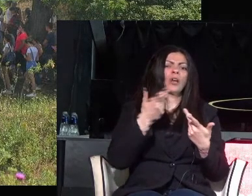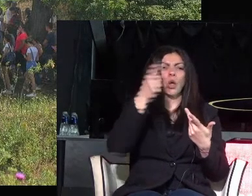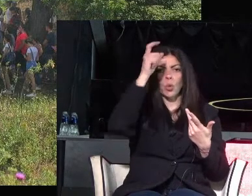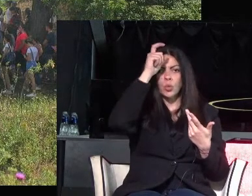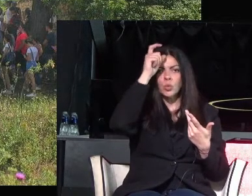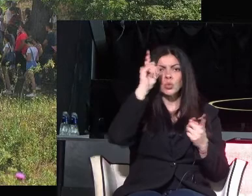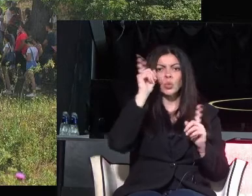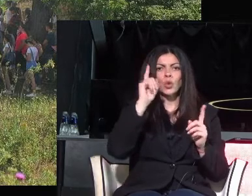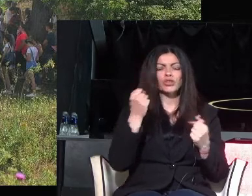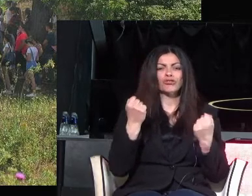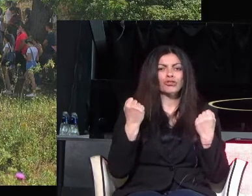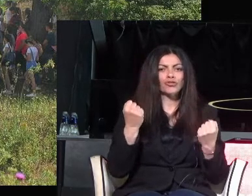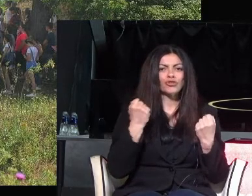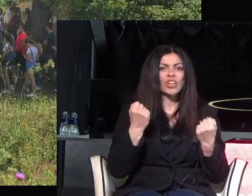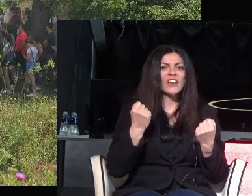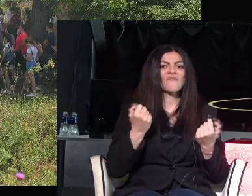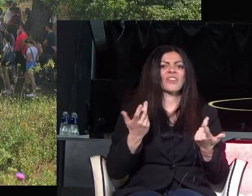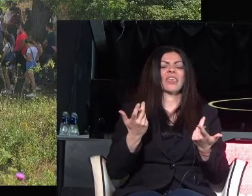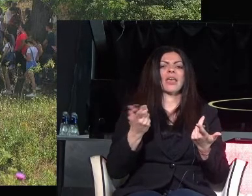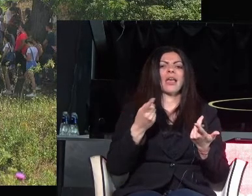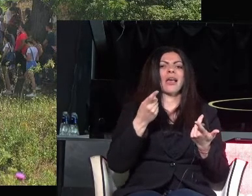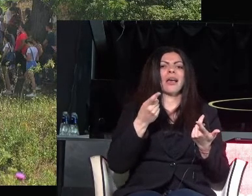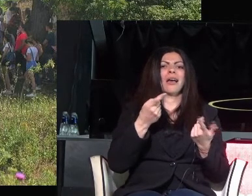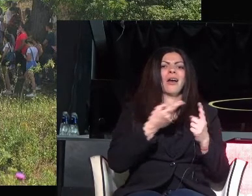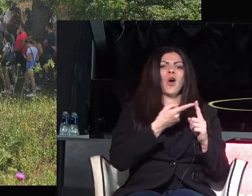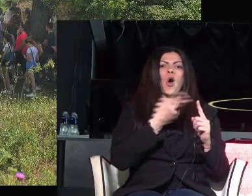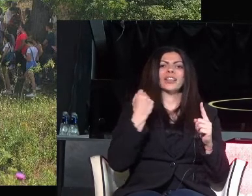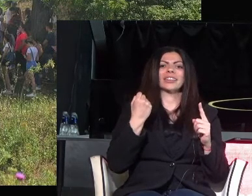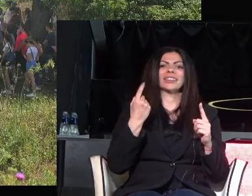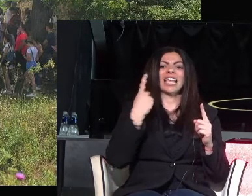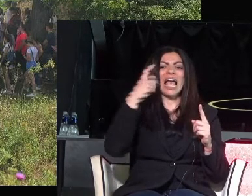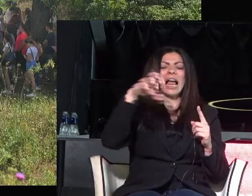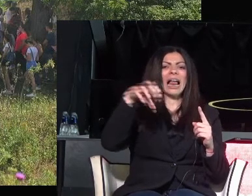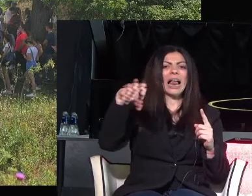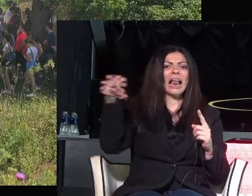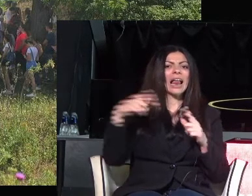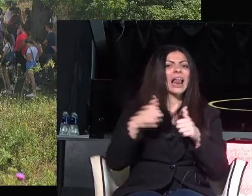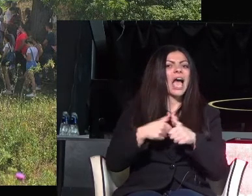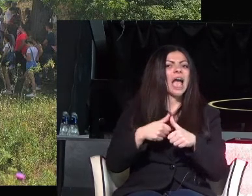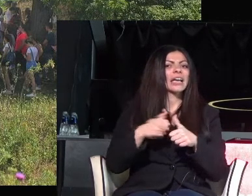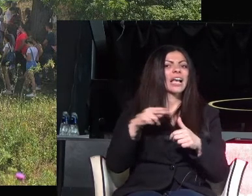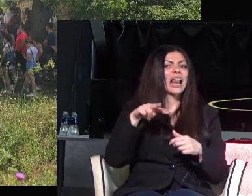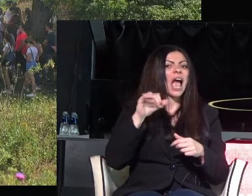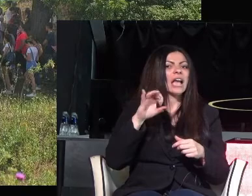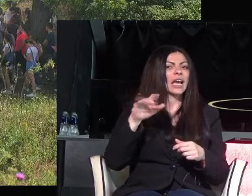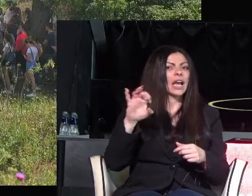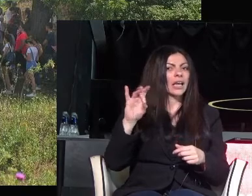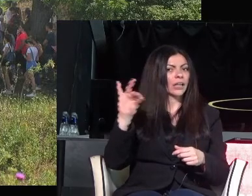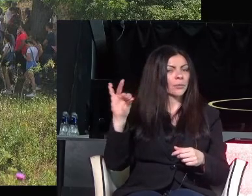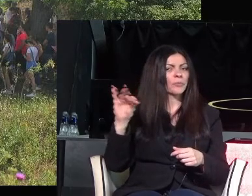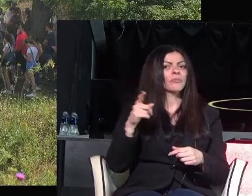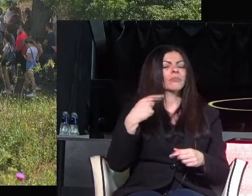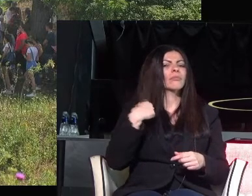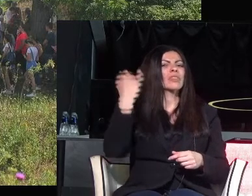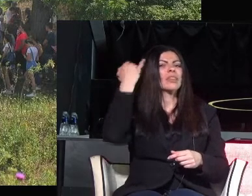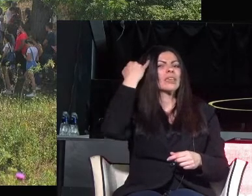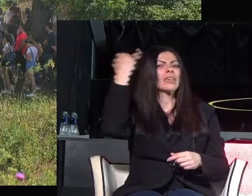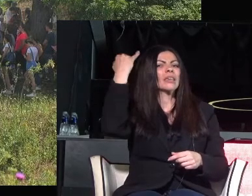had a class with them. But the whole idea of the Big Homecoming for me is in a way of